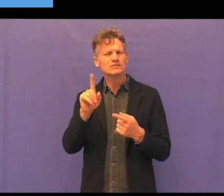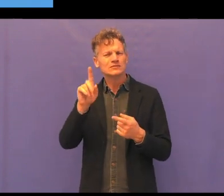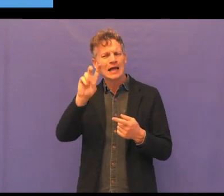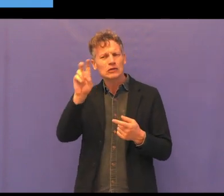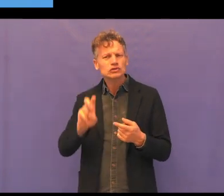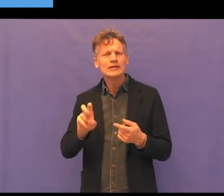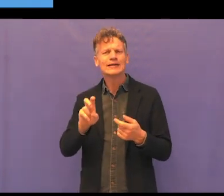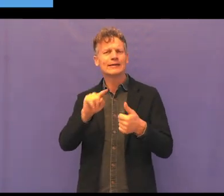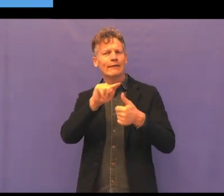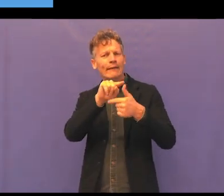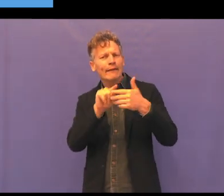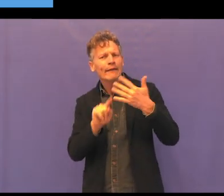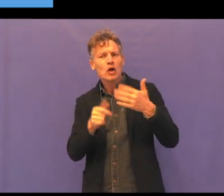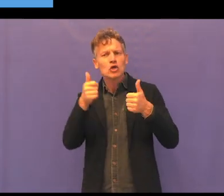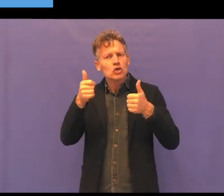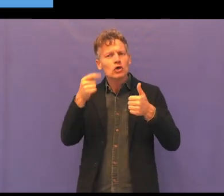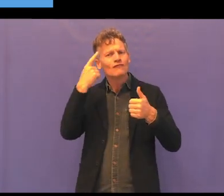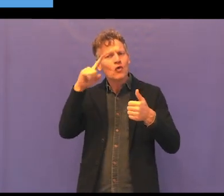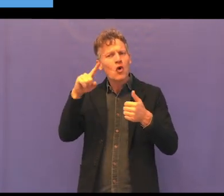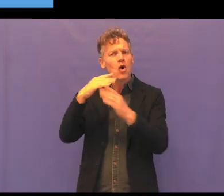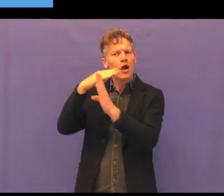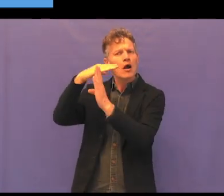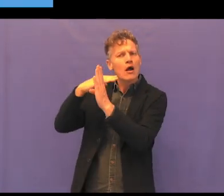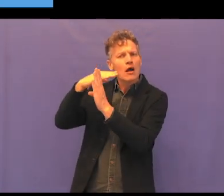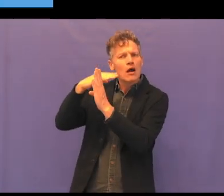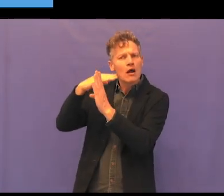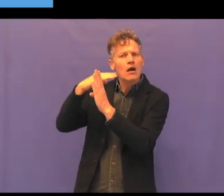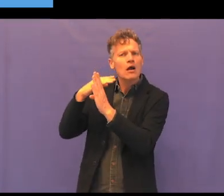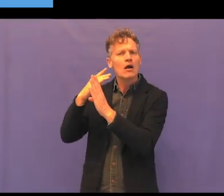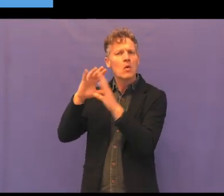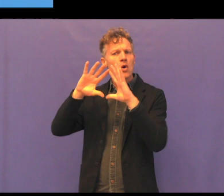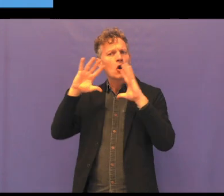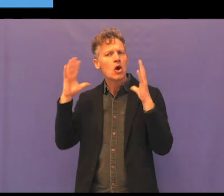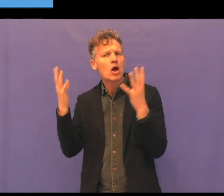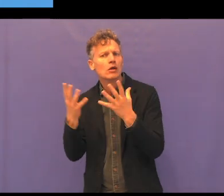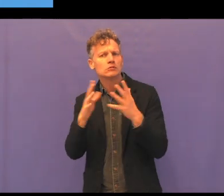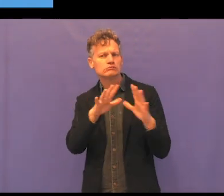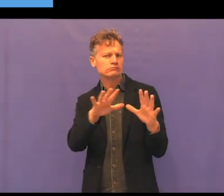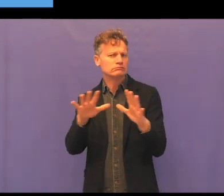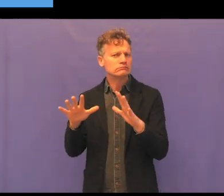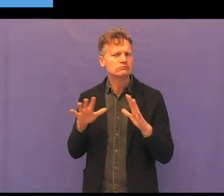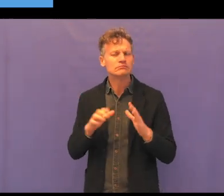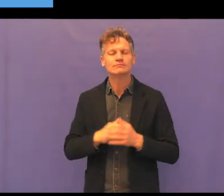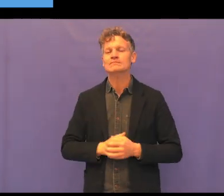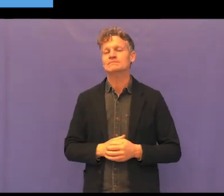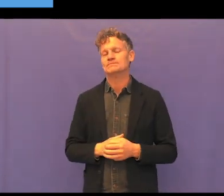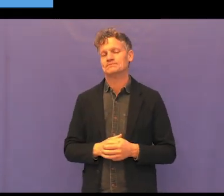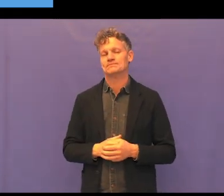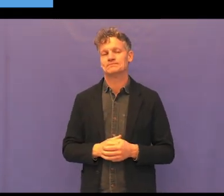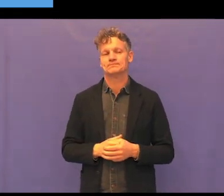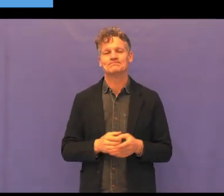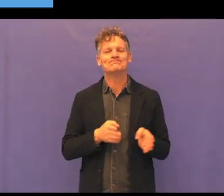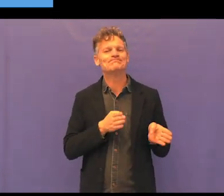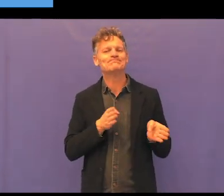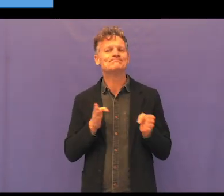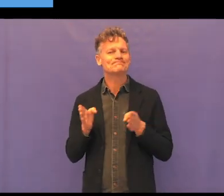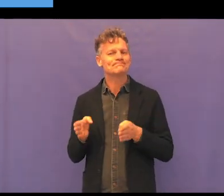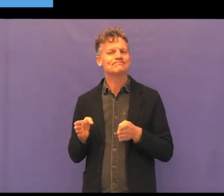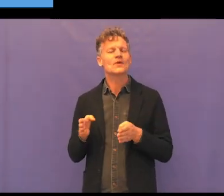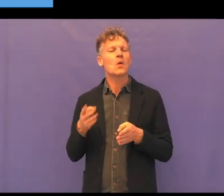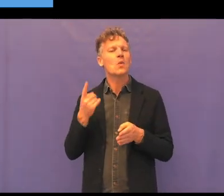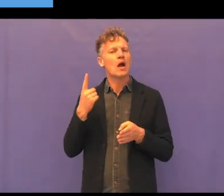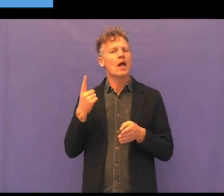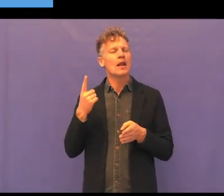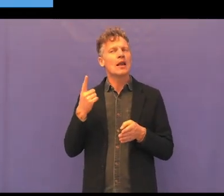this is one of the key words in talking about environmental damage is this word of extractivism, the way in which